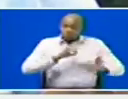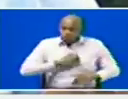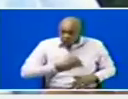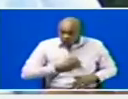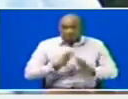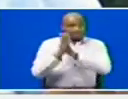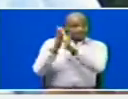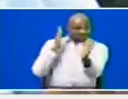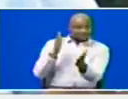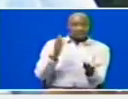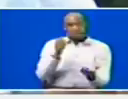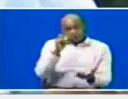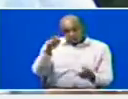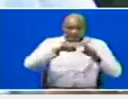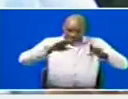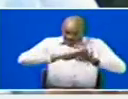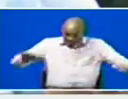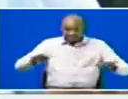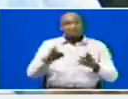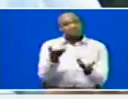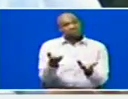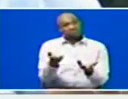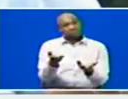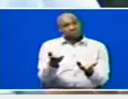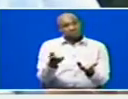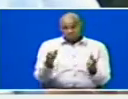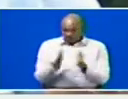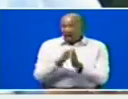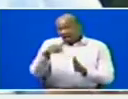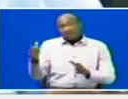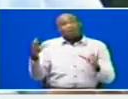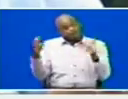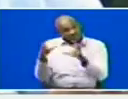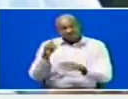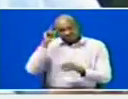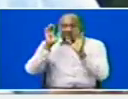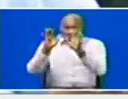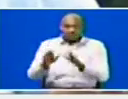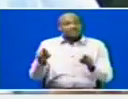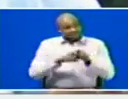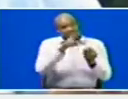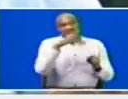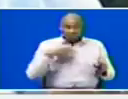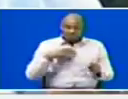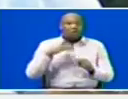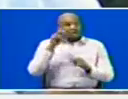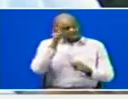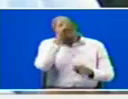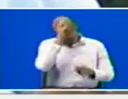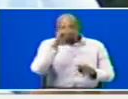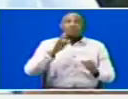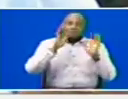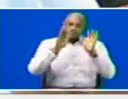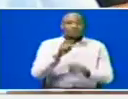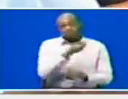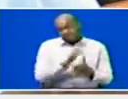bus or a plot of land that other communities value as source of survival.